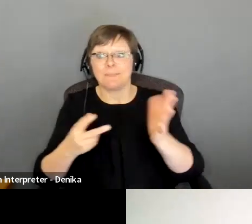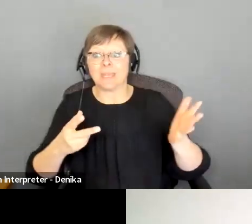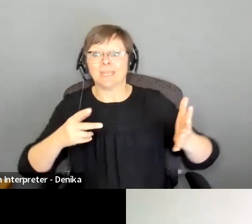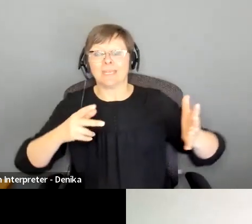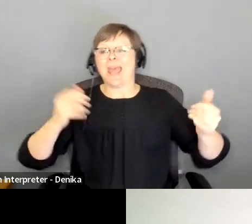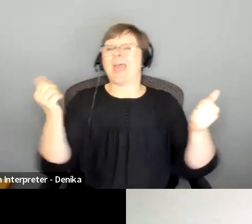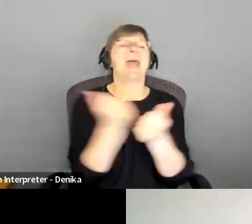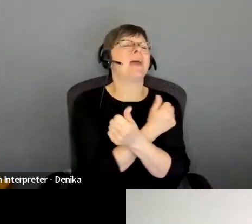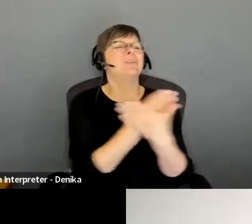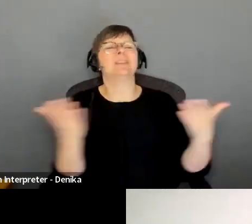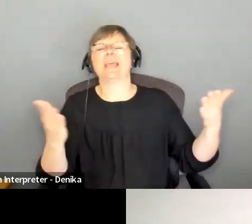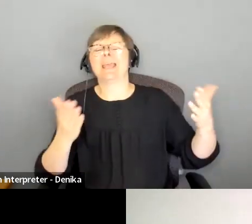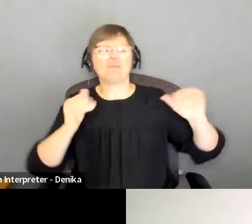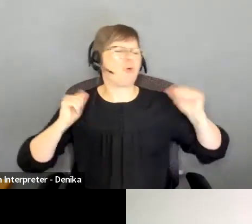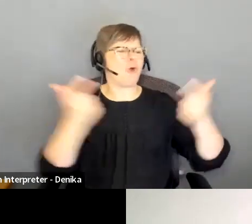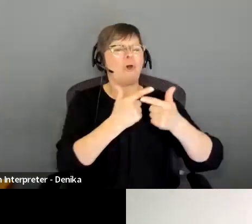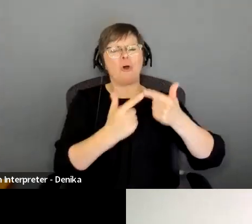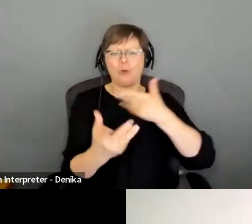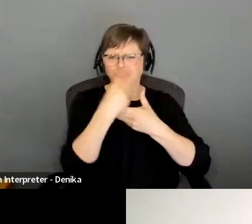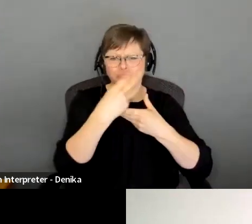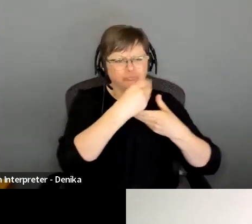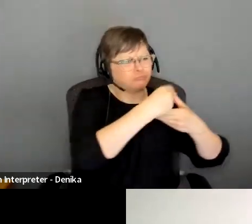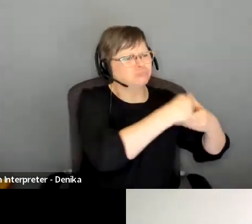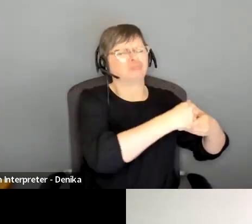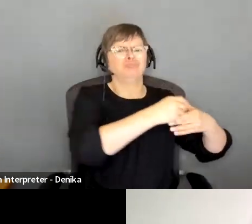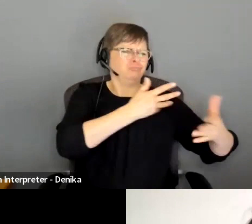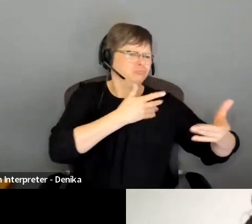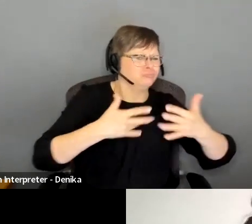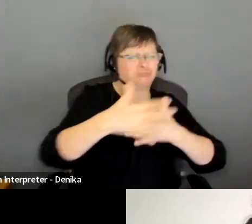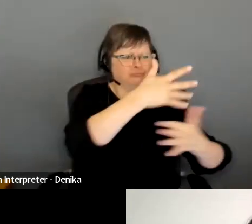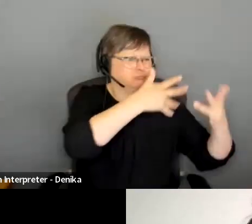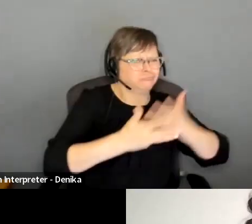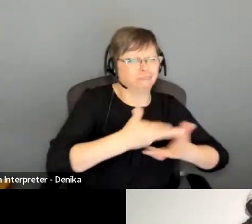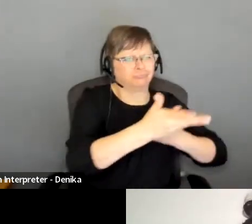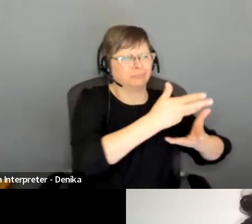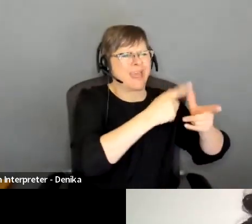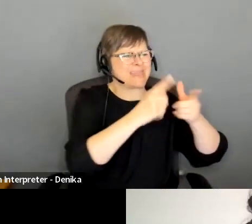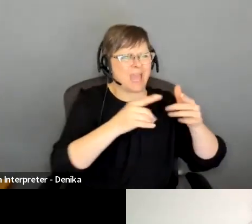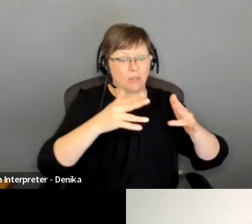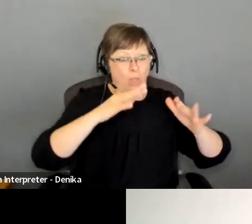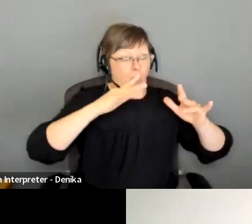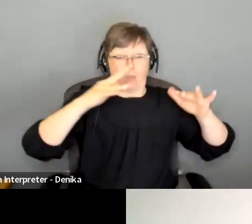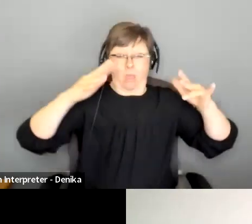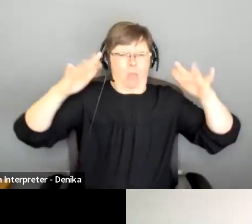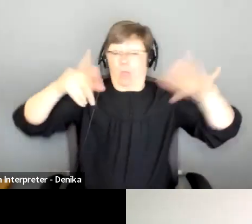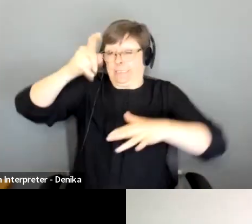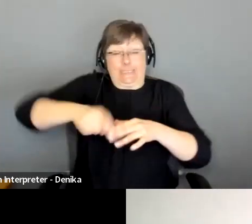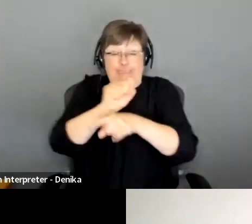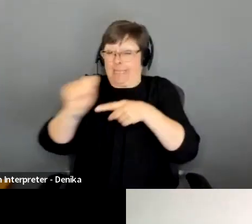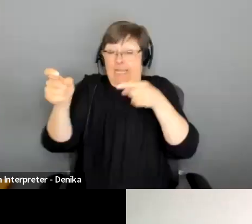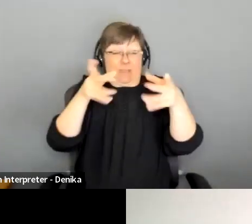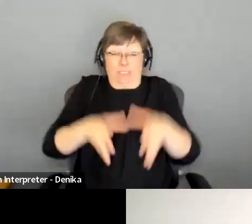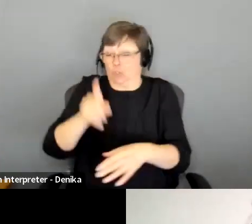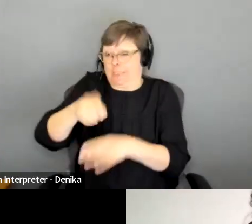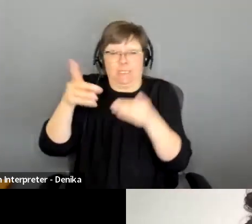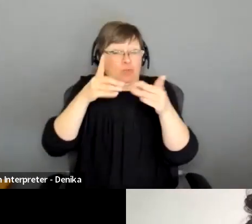everyone contributing and it feels really good to like the moment where you need a director or you need a stage manager or you need someone to say, hey,